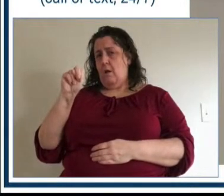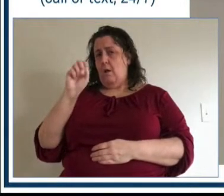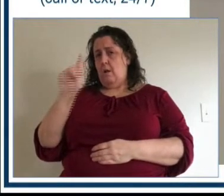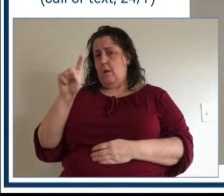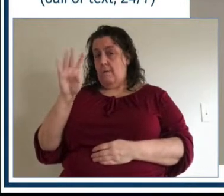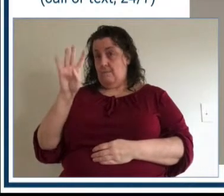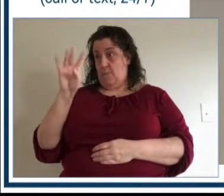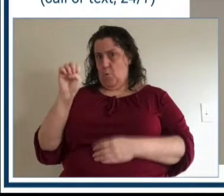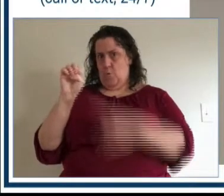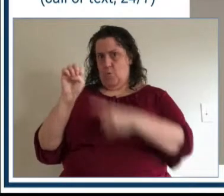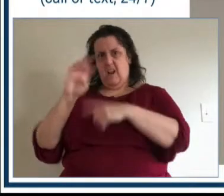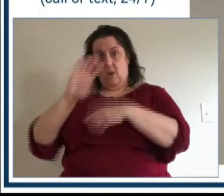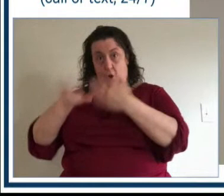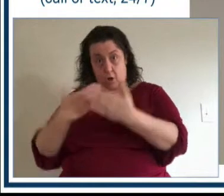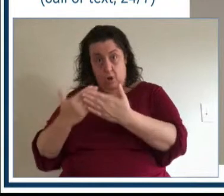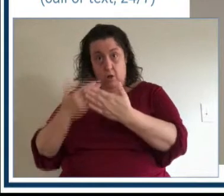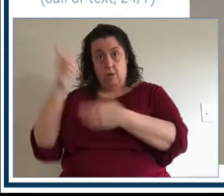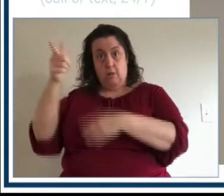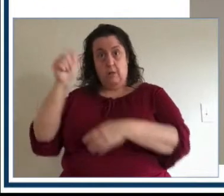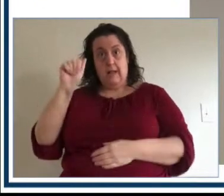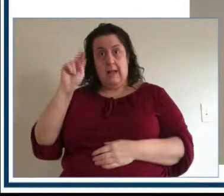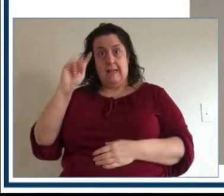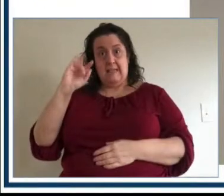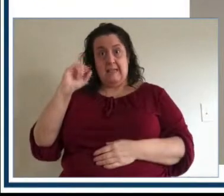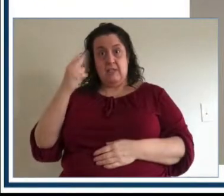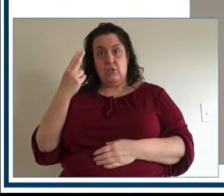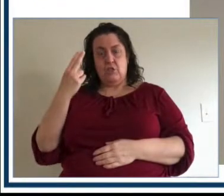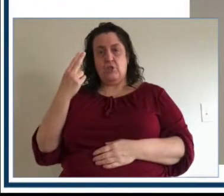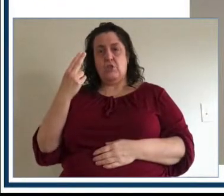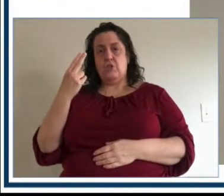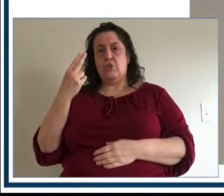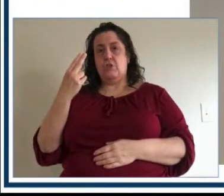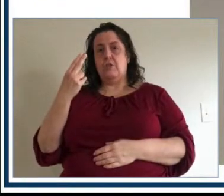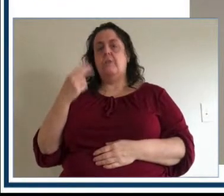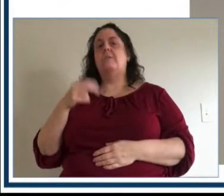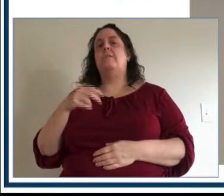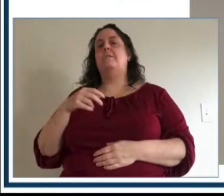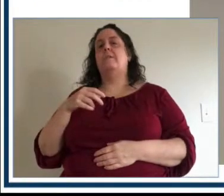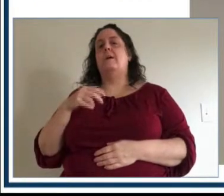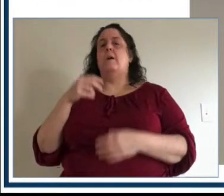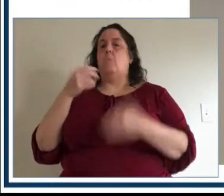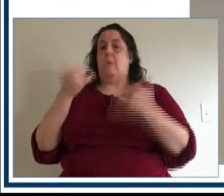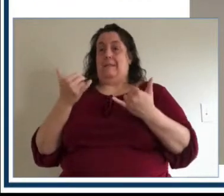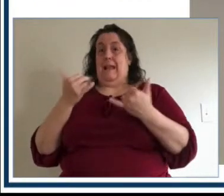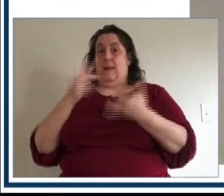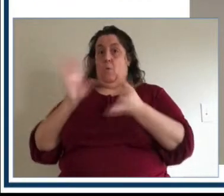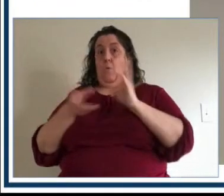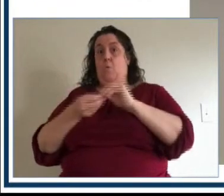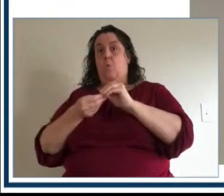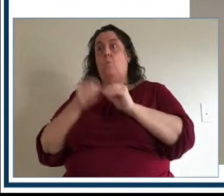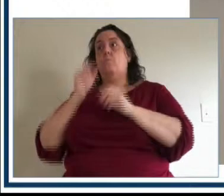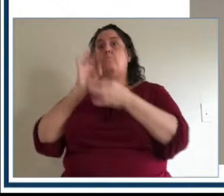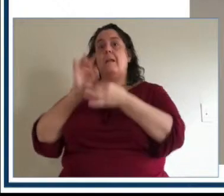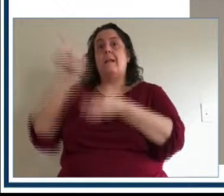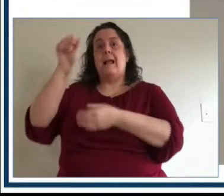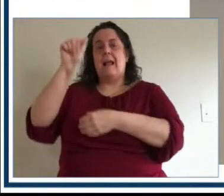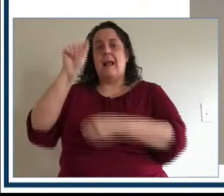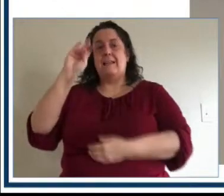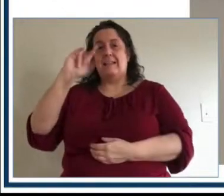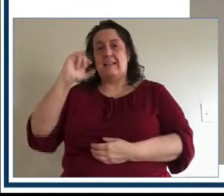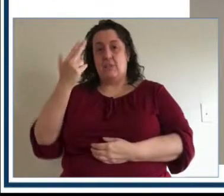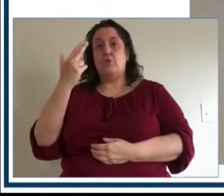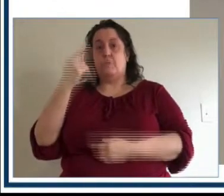ones that we submitted a number. I don't have the total number from the Antigonish investigation. 40 of them came back